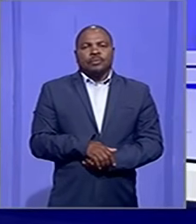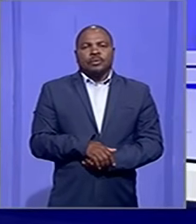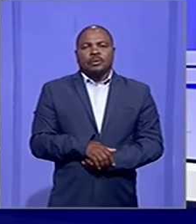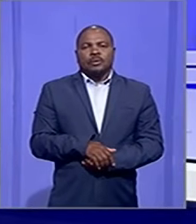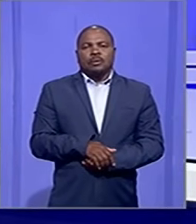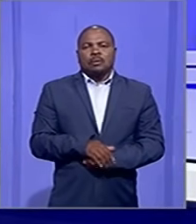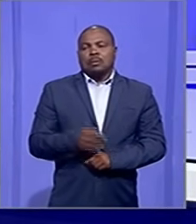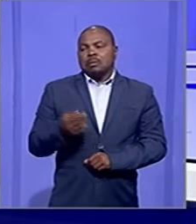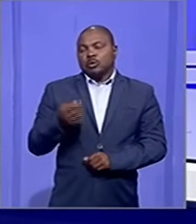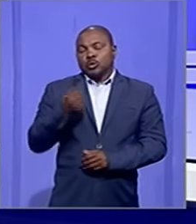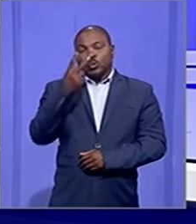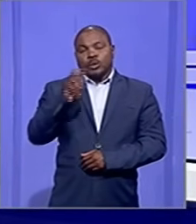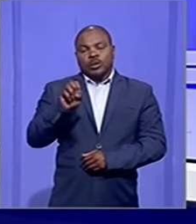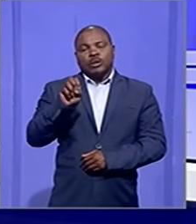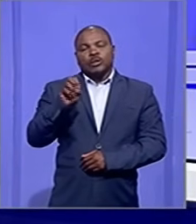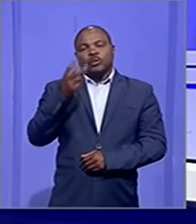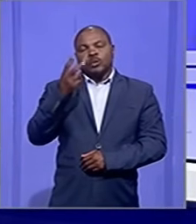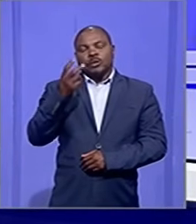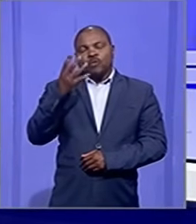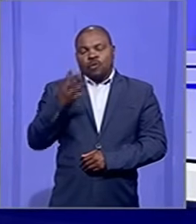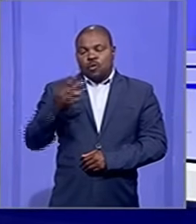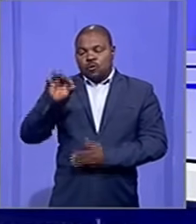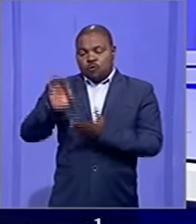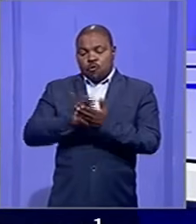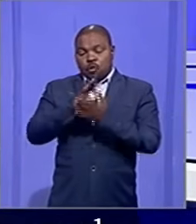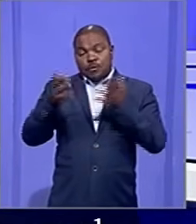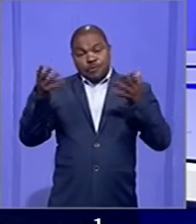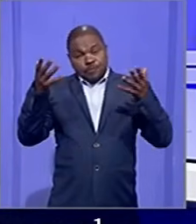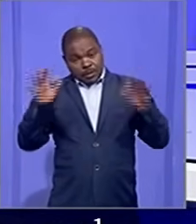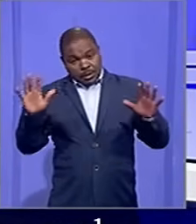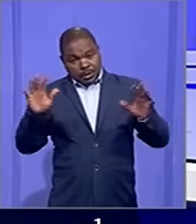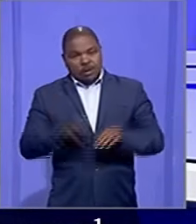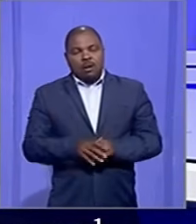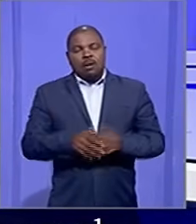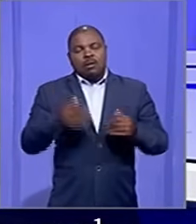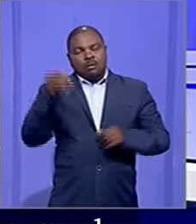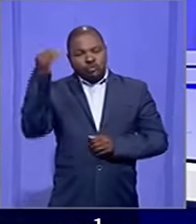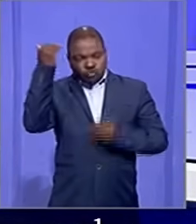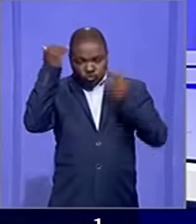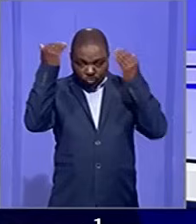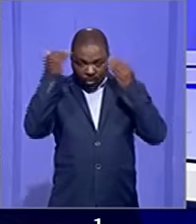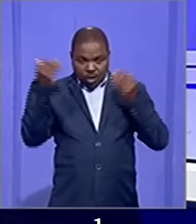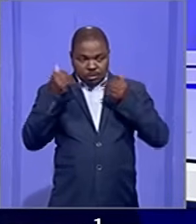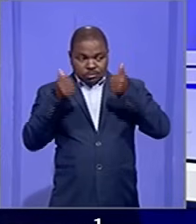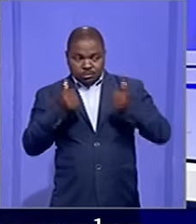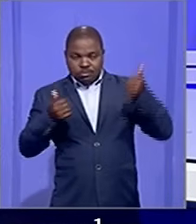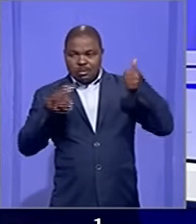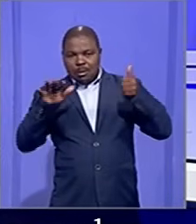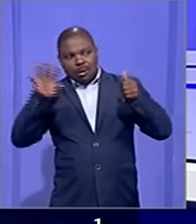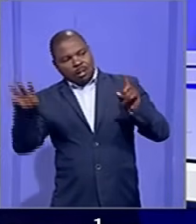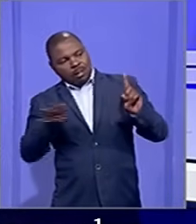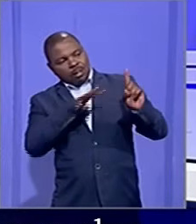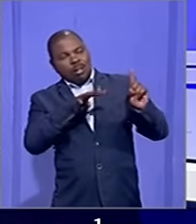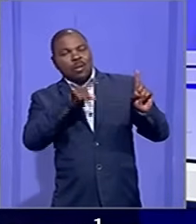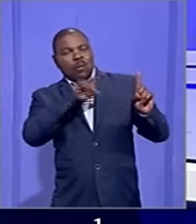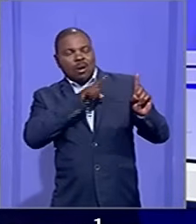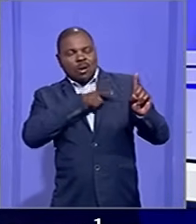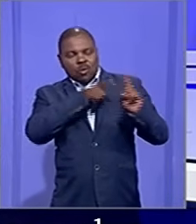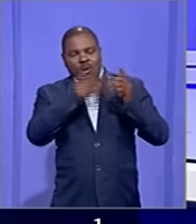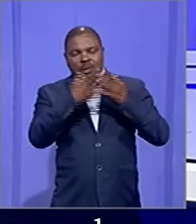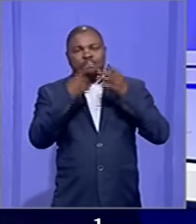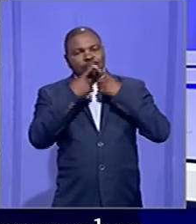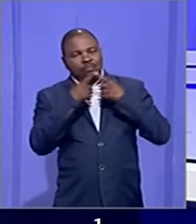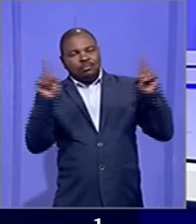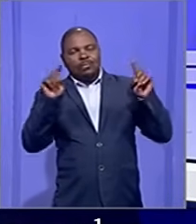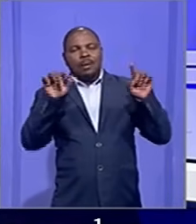Mahlo ka moka beilwe go moahlodi mogolo wa Afrika Borwa Raymond Zondo gore a tsebiše letšatši kgwedi la tulo ya mathomo ya palamente go latela dikgetho